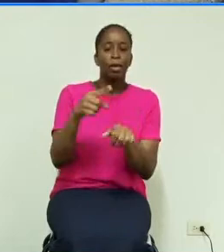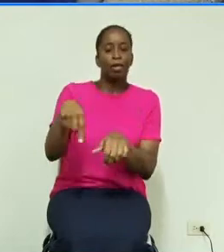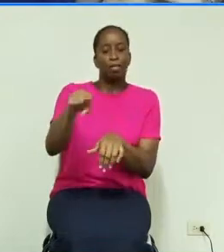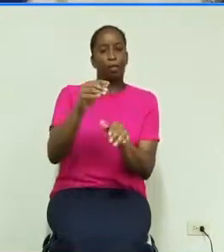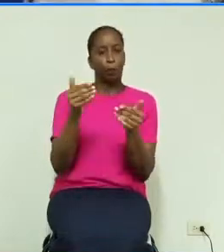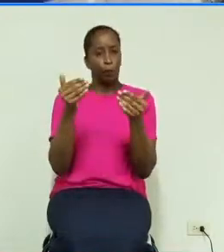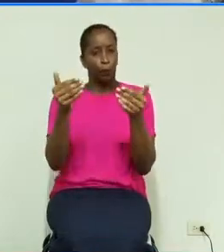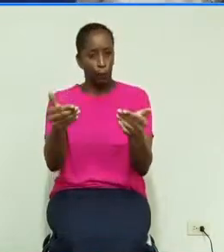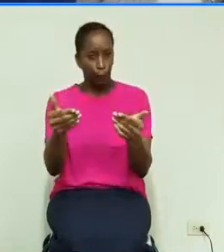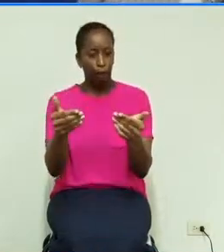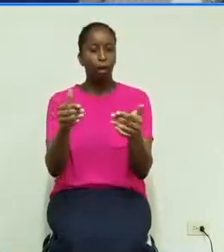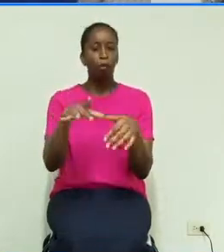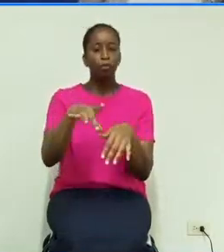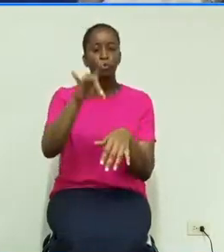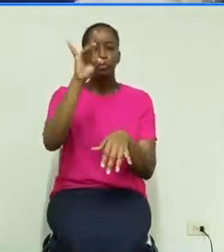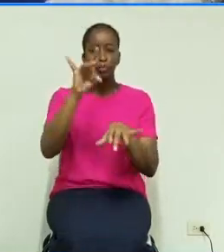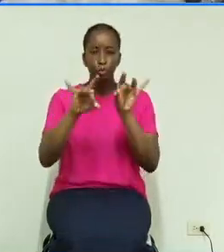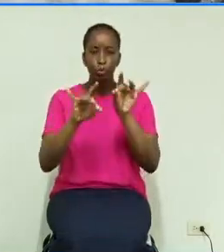recognition.